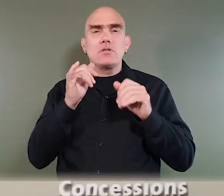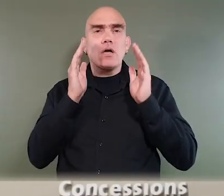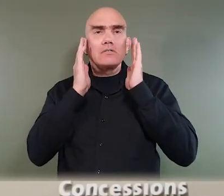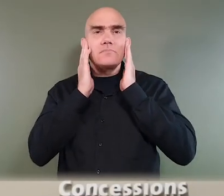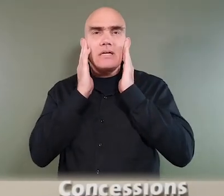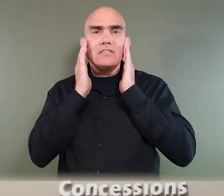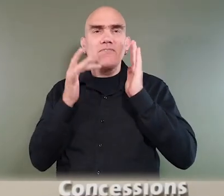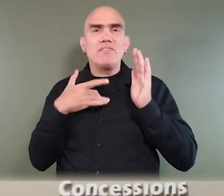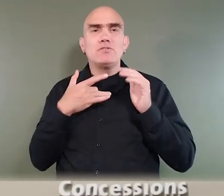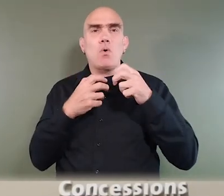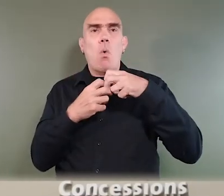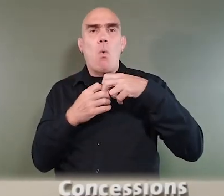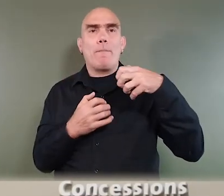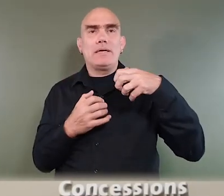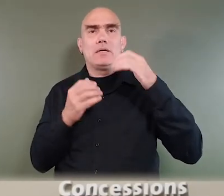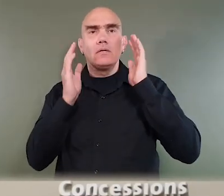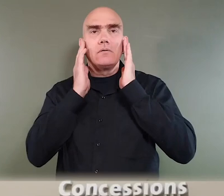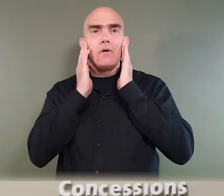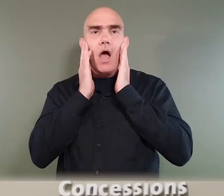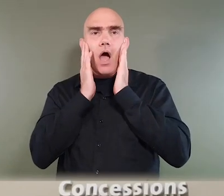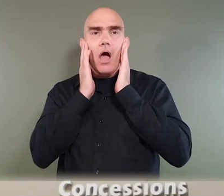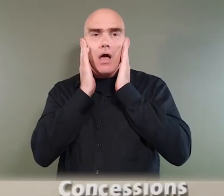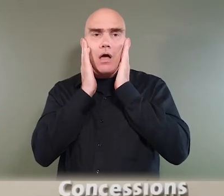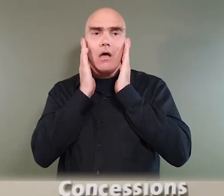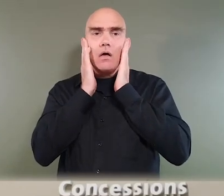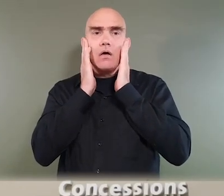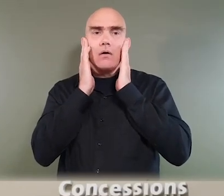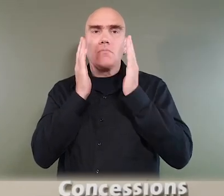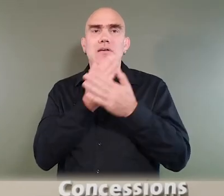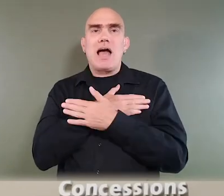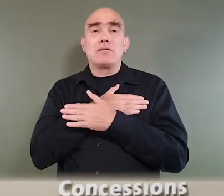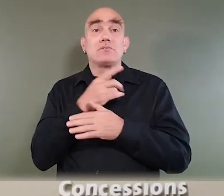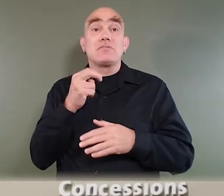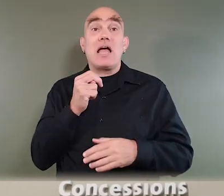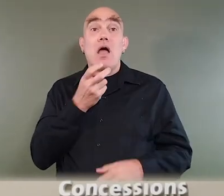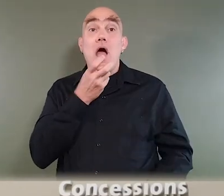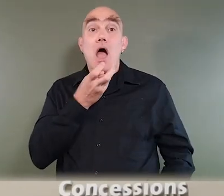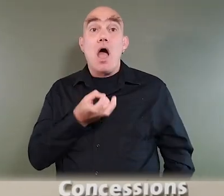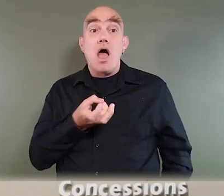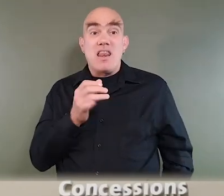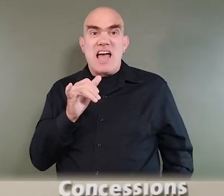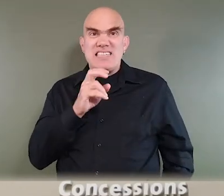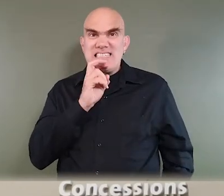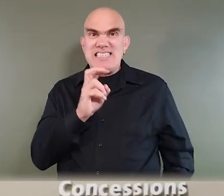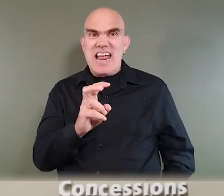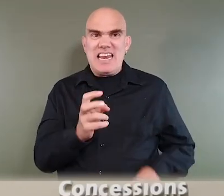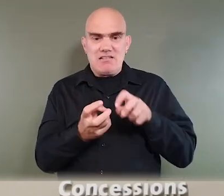feels open, and then open your lower jaw, all right, like a snake.